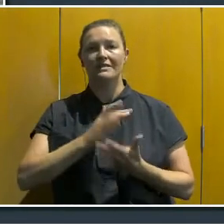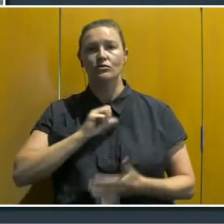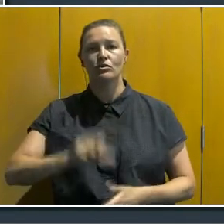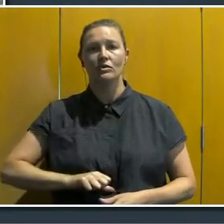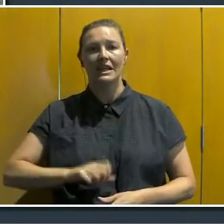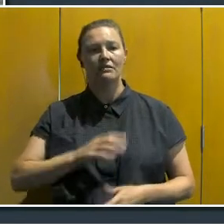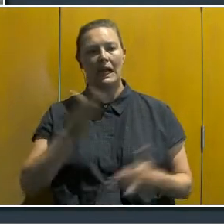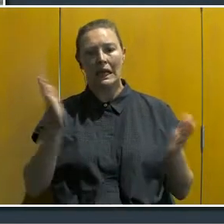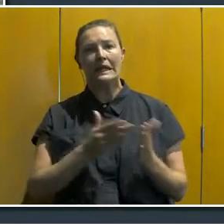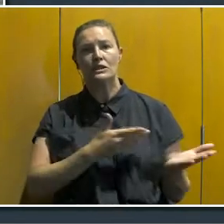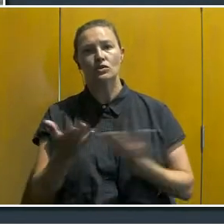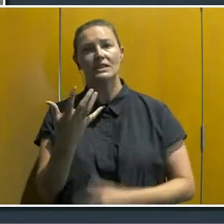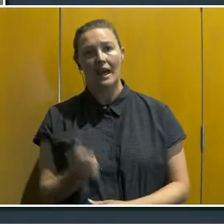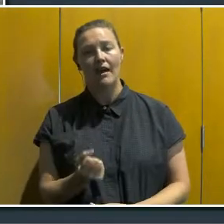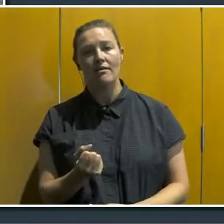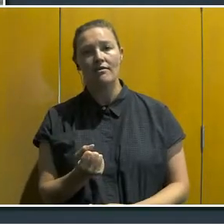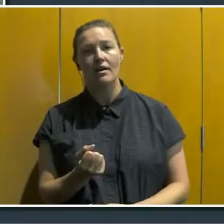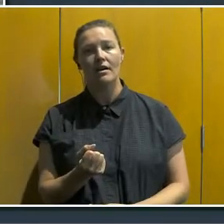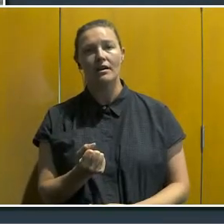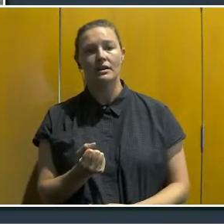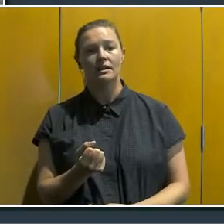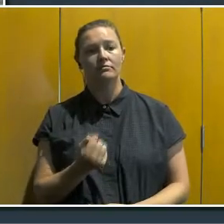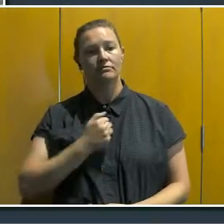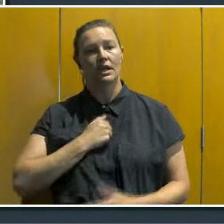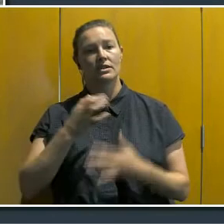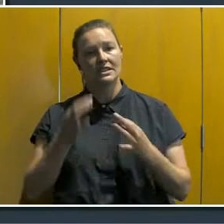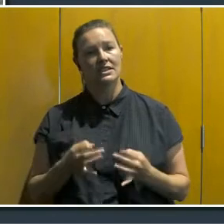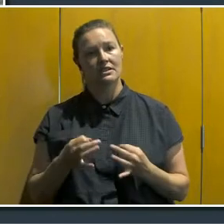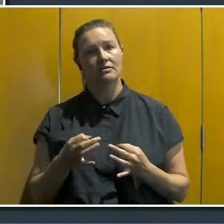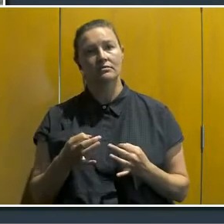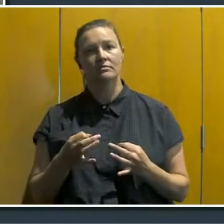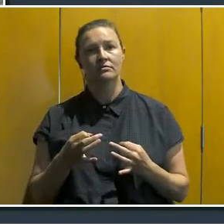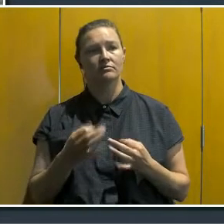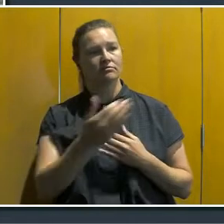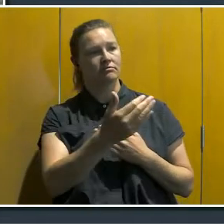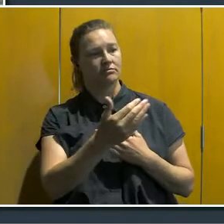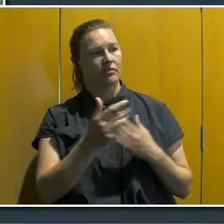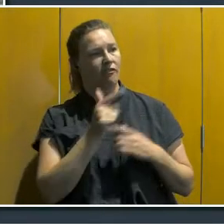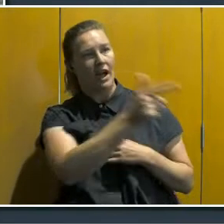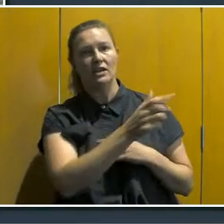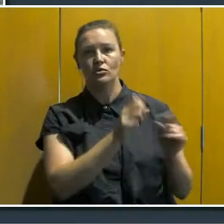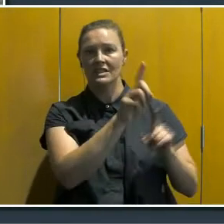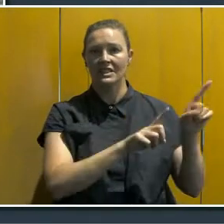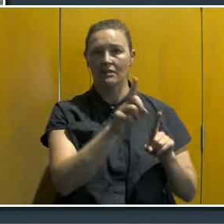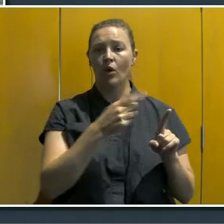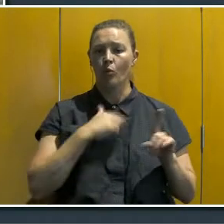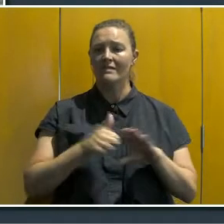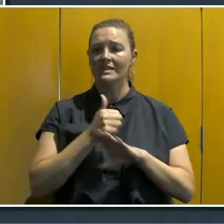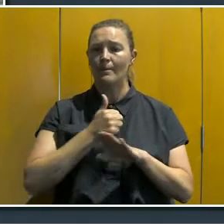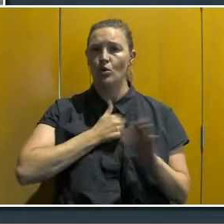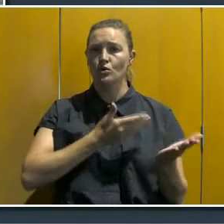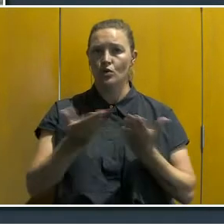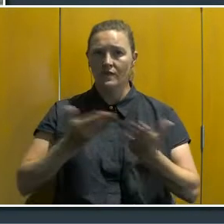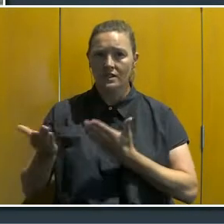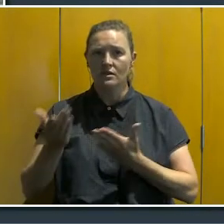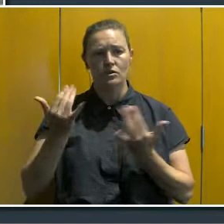same level as those who live in town or enjoy the same proximity to amenities. We've already paid to put our services in place, and while we're expected